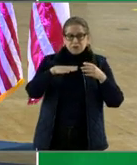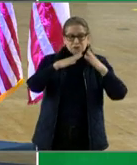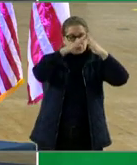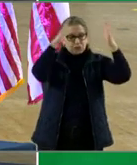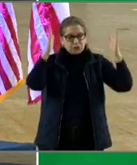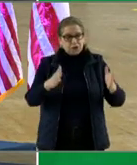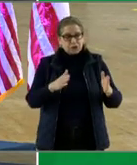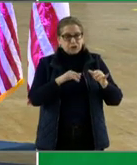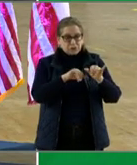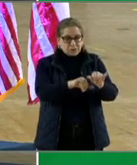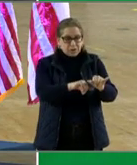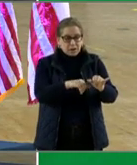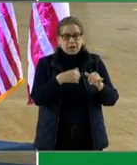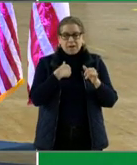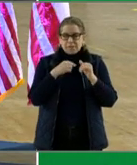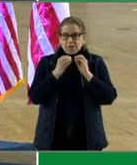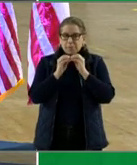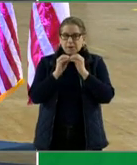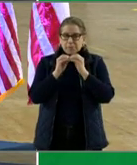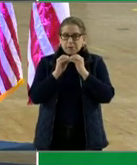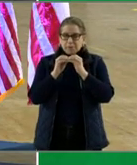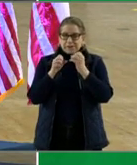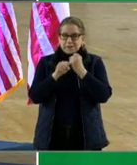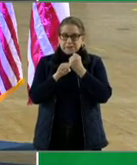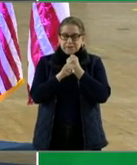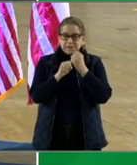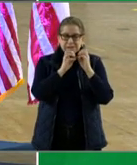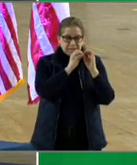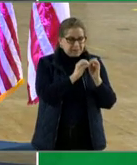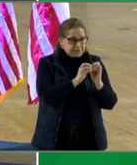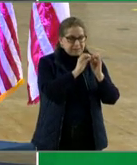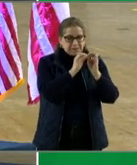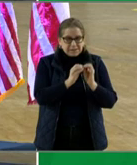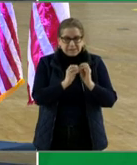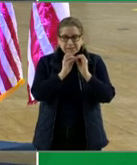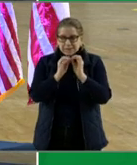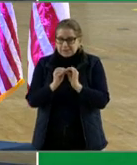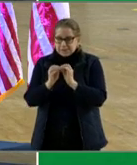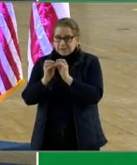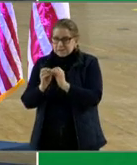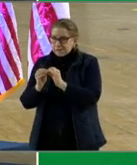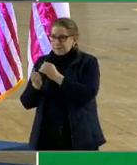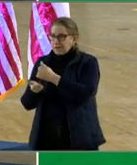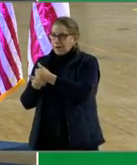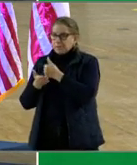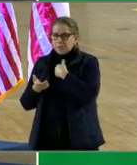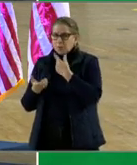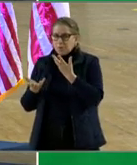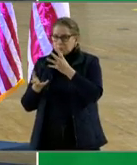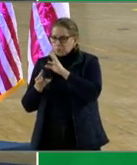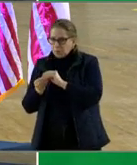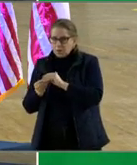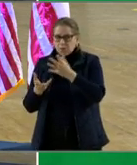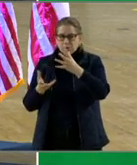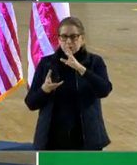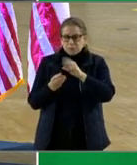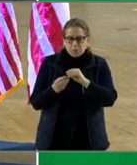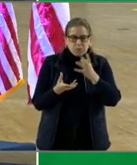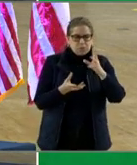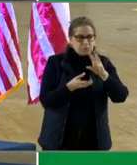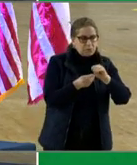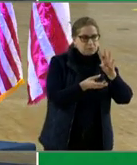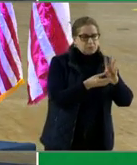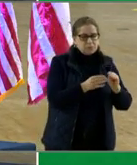of the materials that we are presenting to you each and every day. I want to say thank you. I also want to say thank